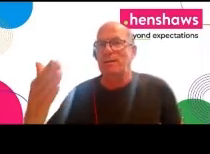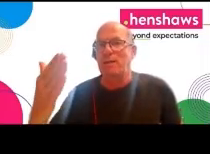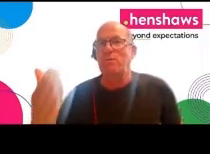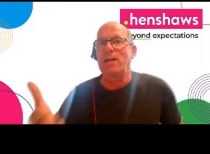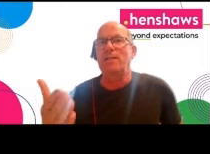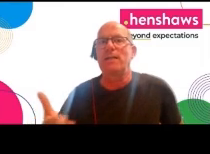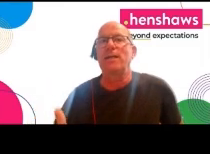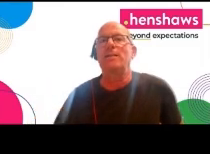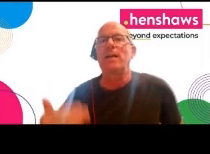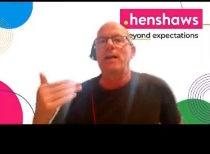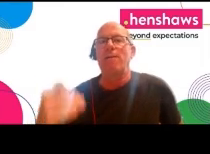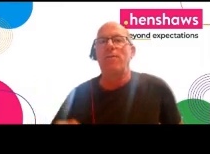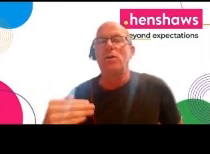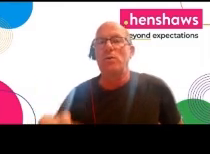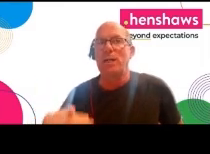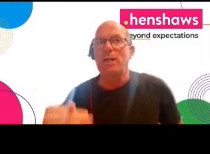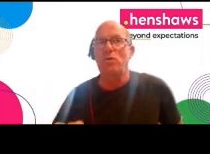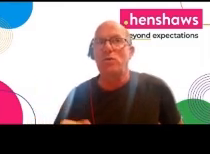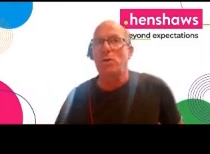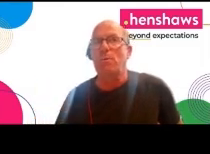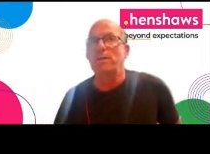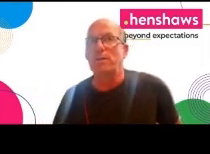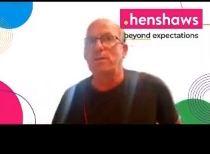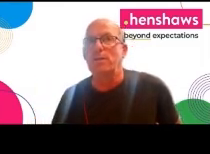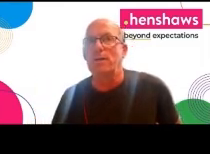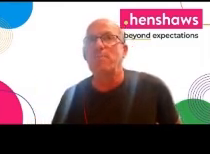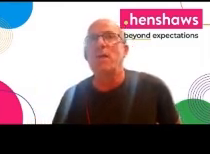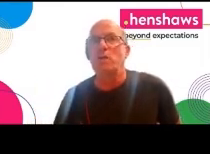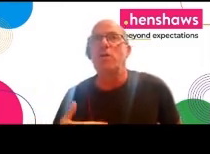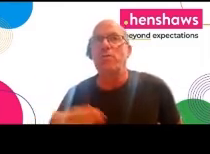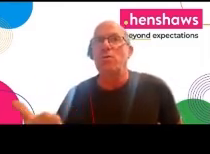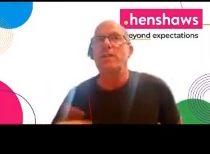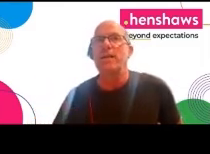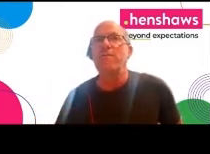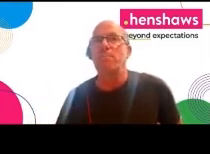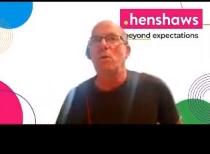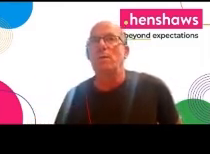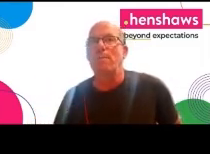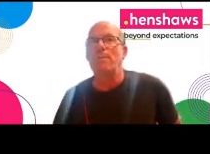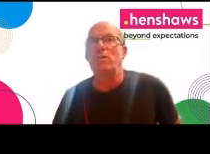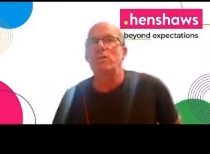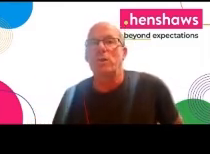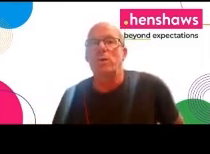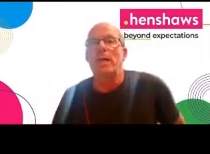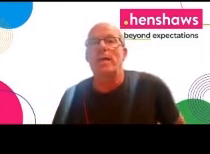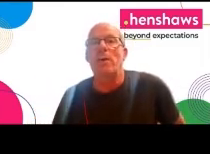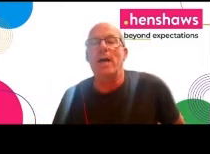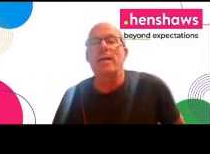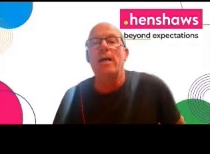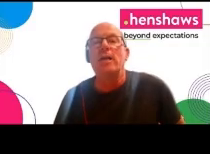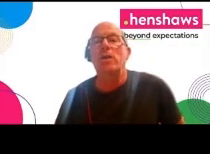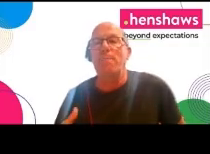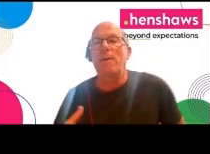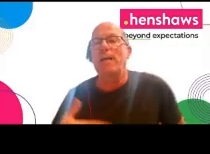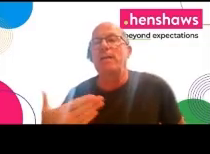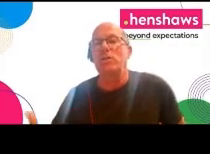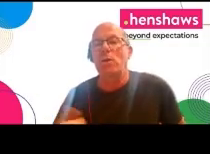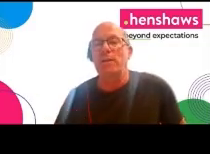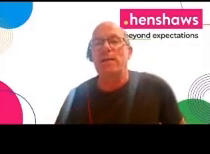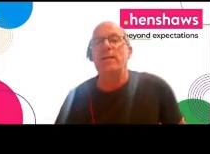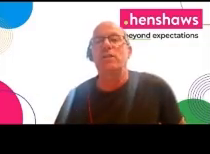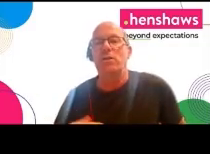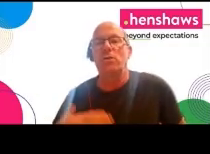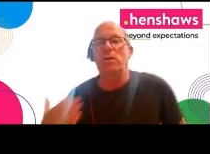but the reality is, if you're using Android operating system, you've already given all your permissions to Google anyway. So